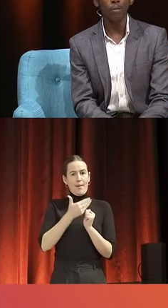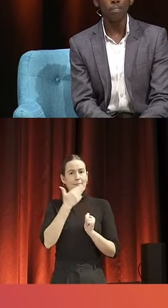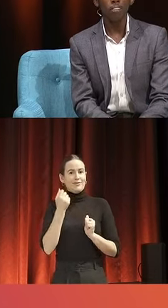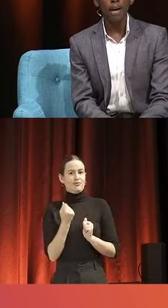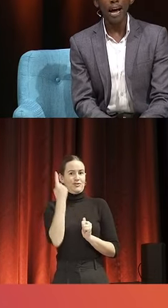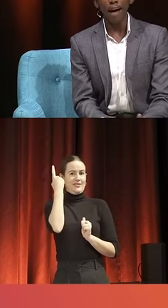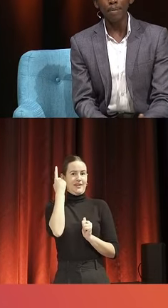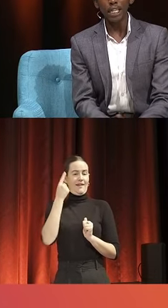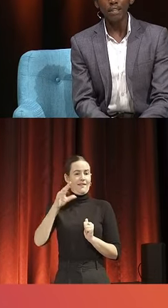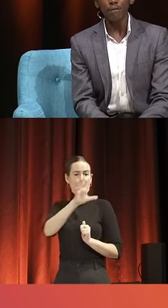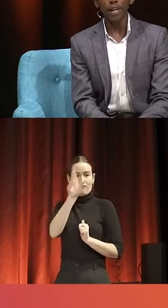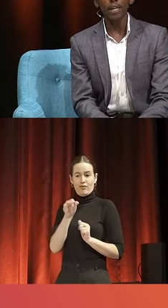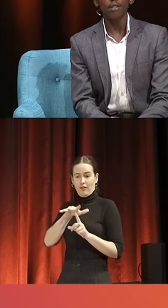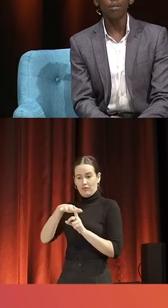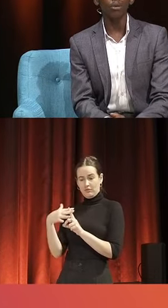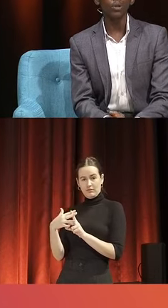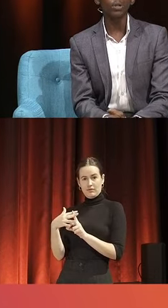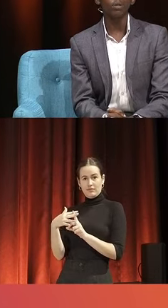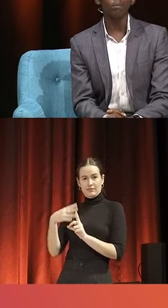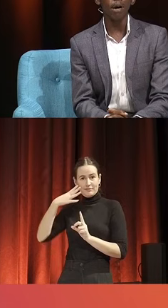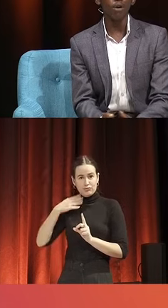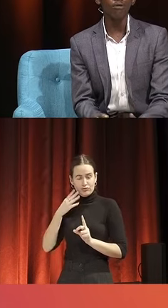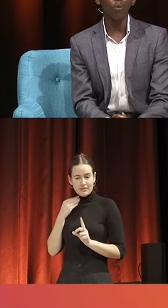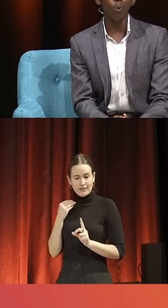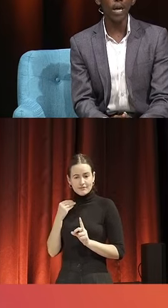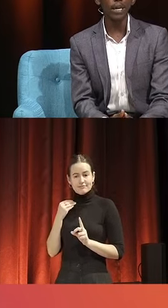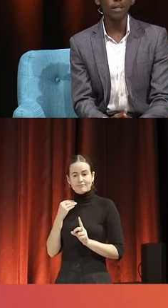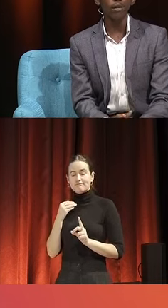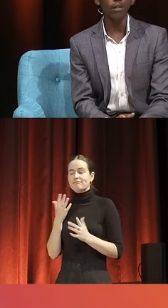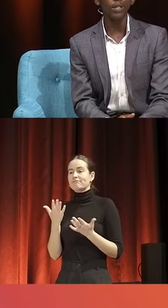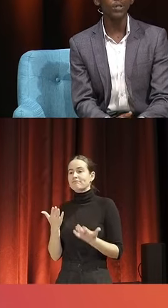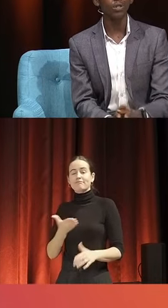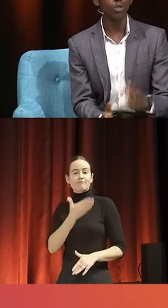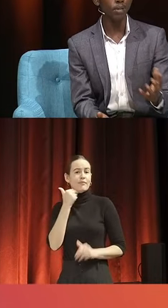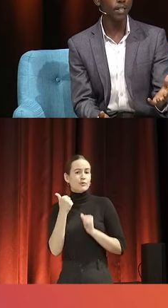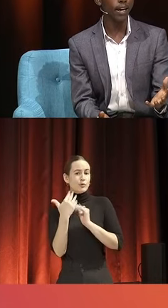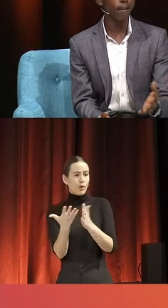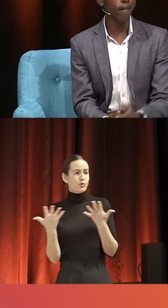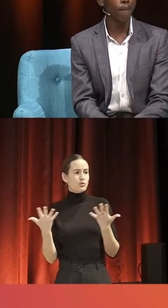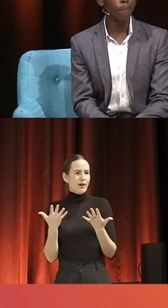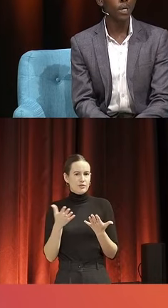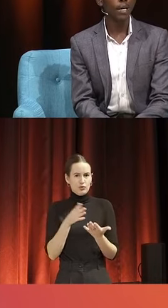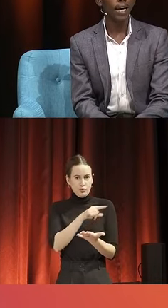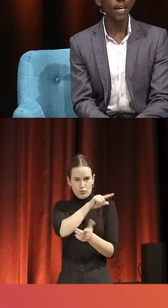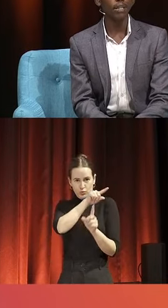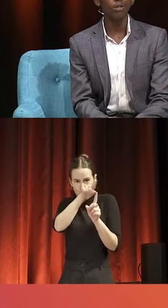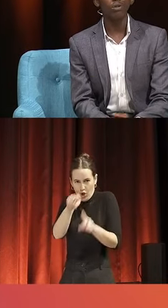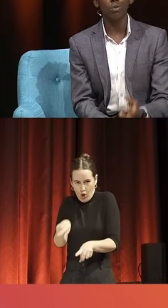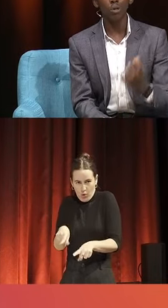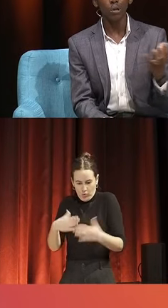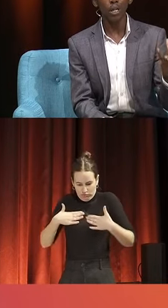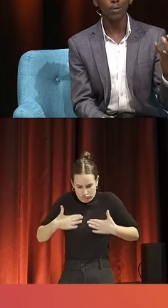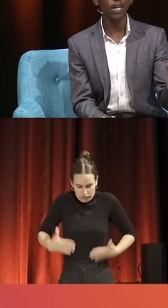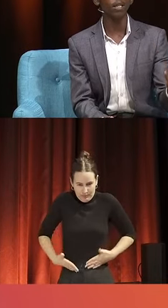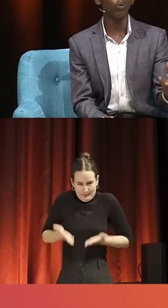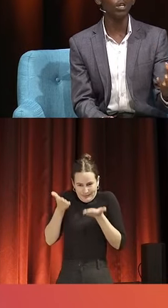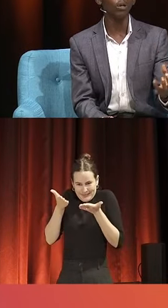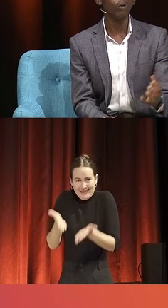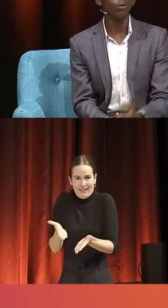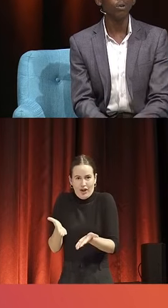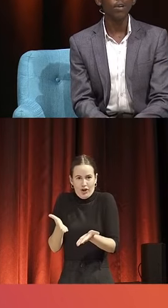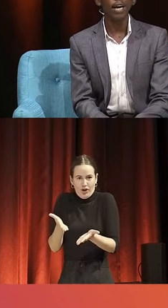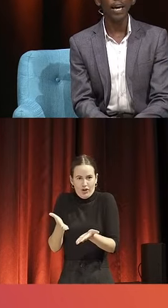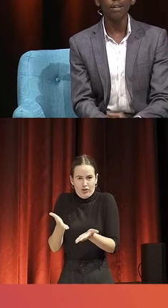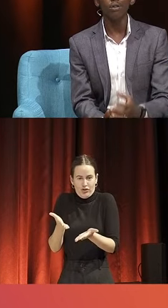Africa, I believe that the most powerful way is to be there and to look outside the